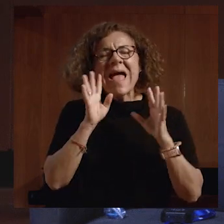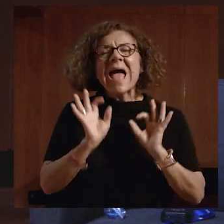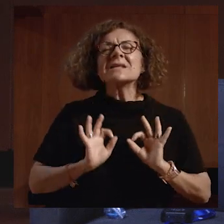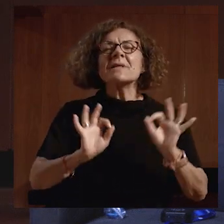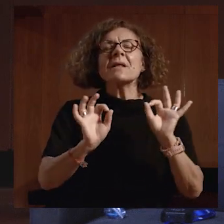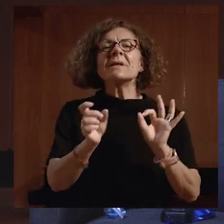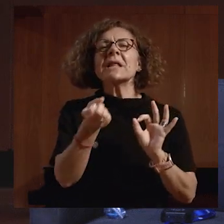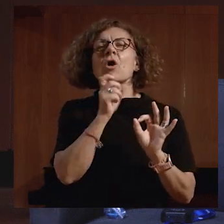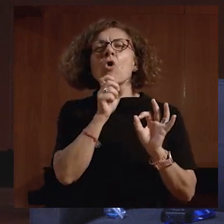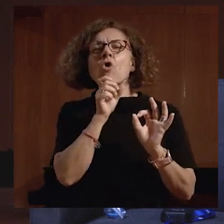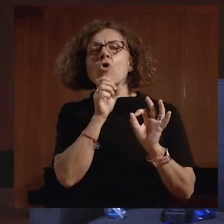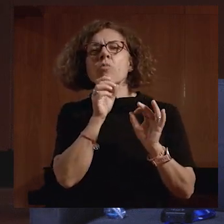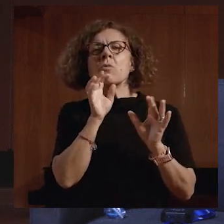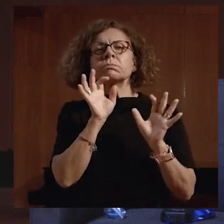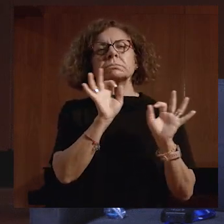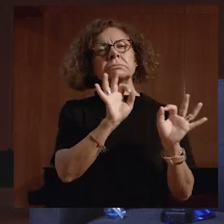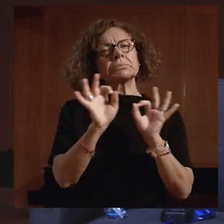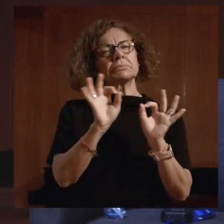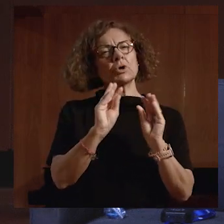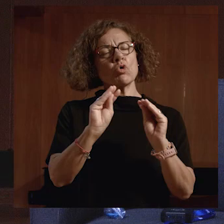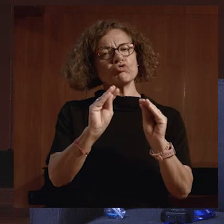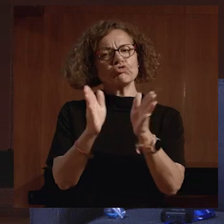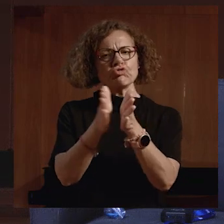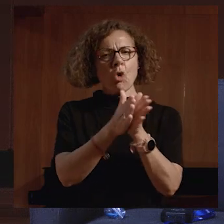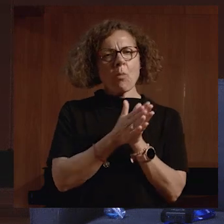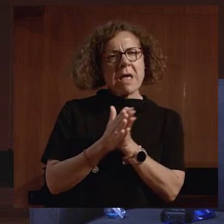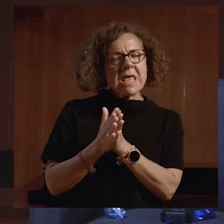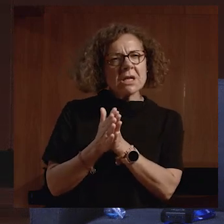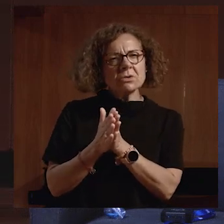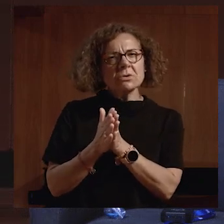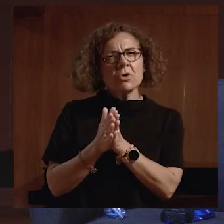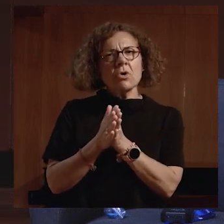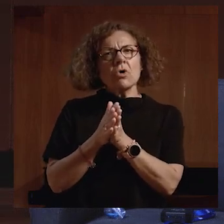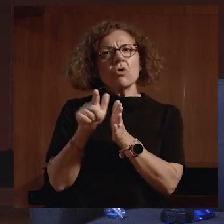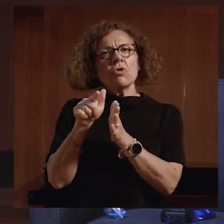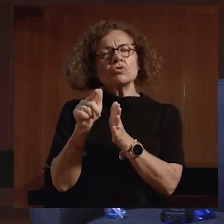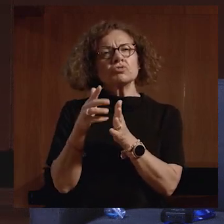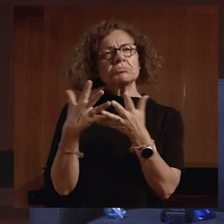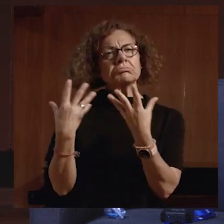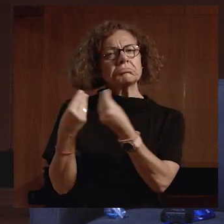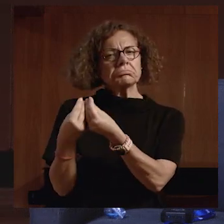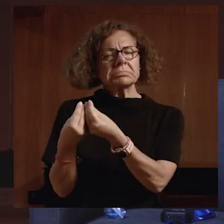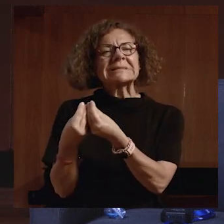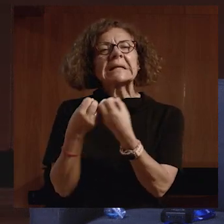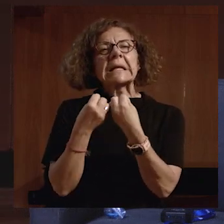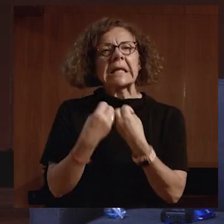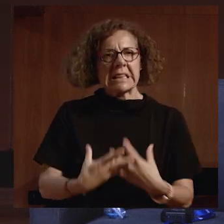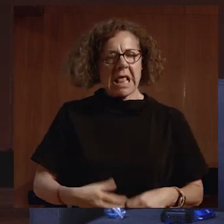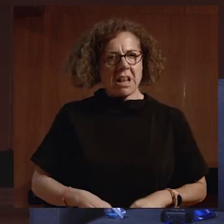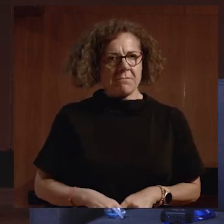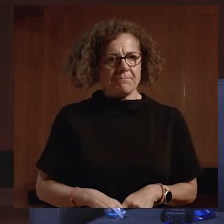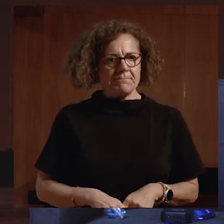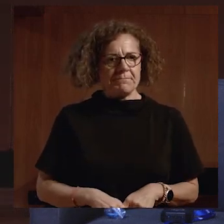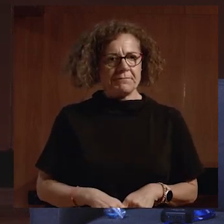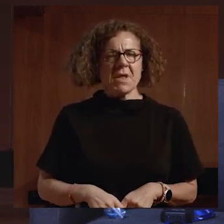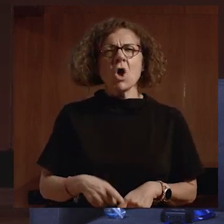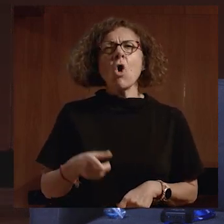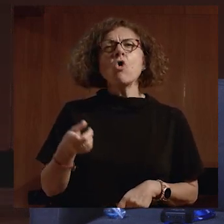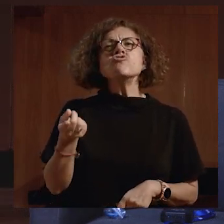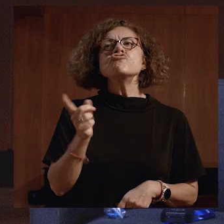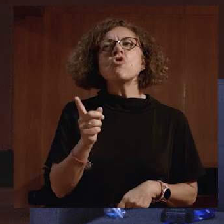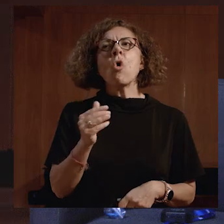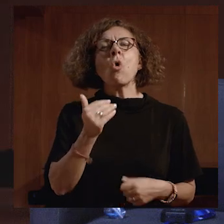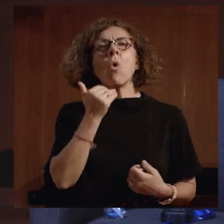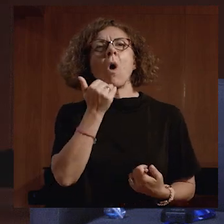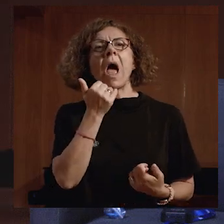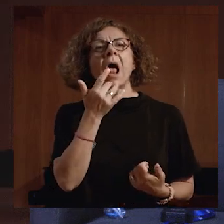your colleagues, with your peers in the studies? Not in a comparing and a judging way, but